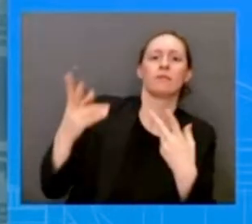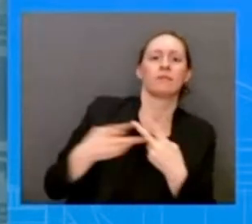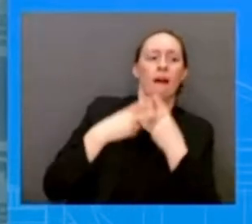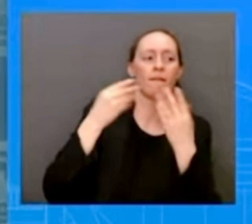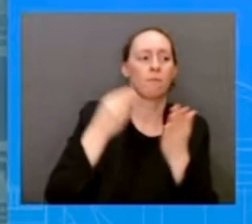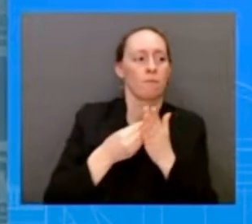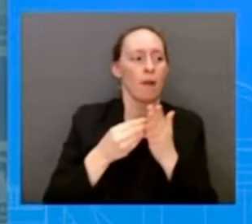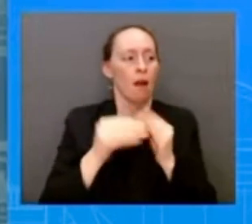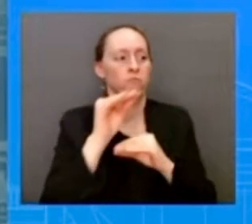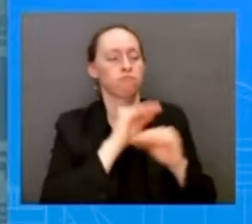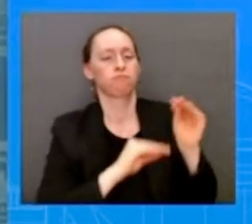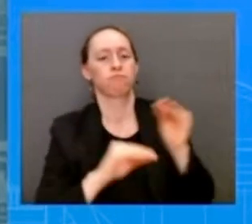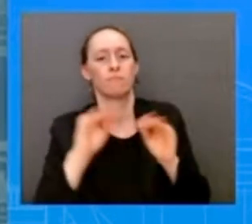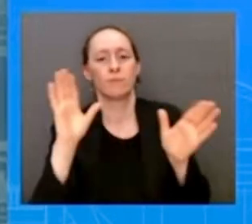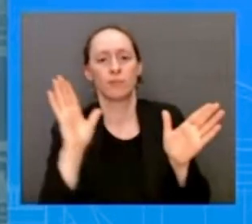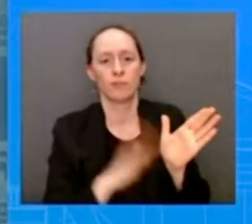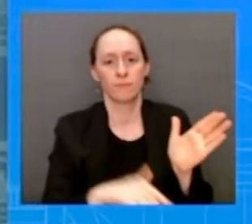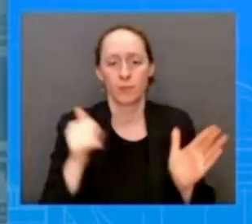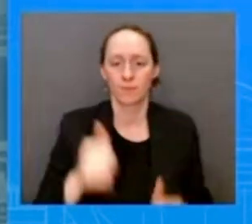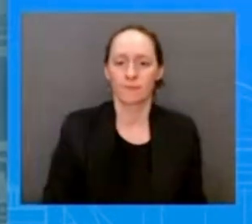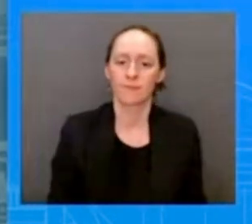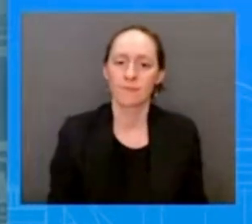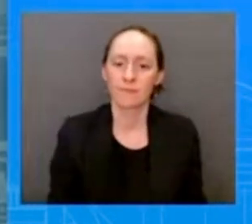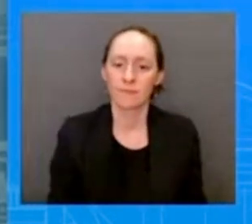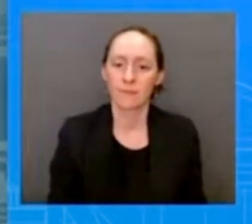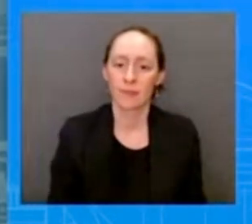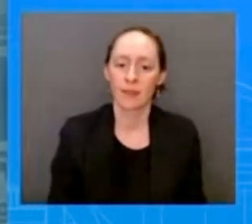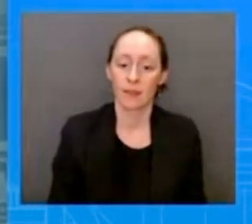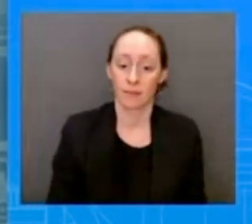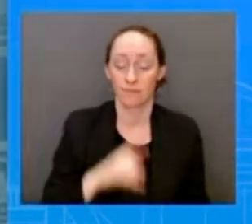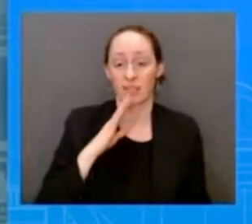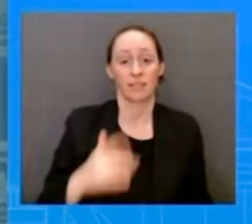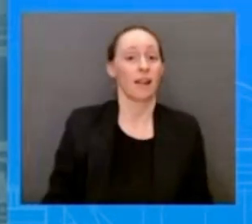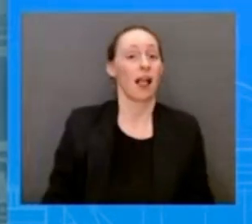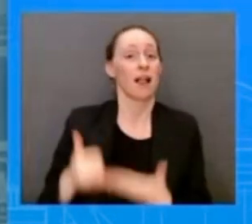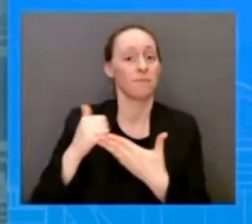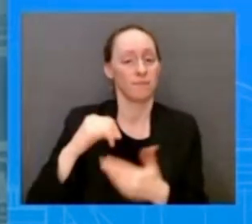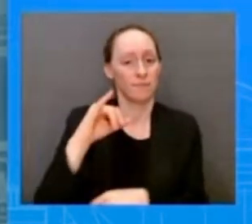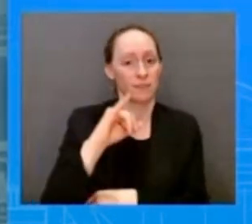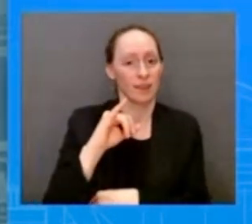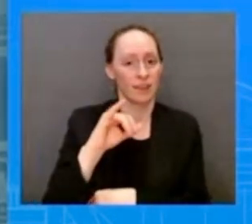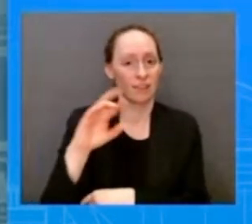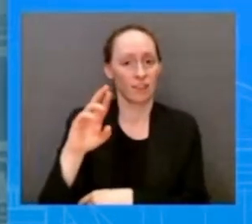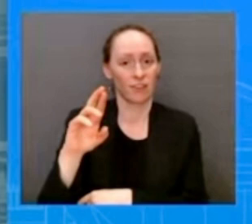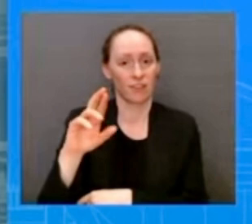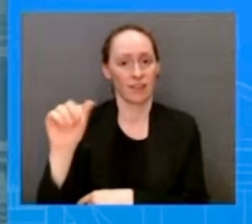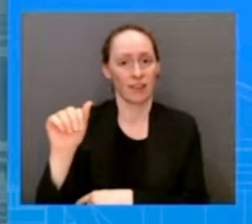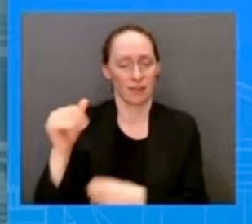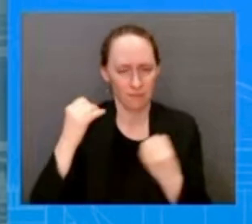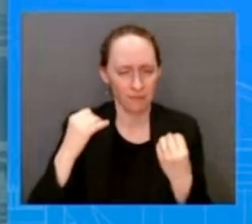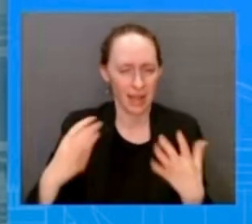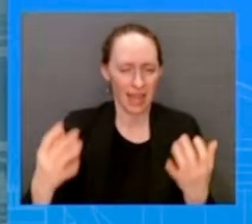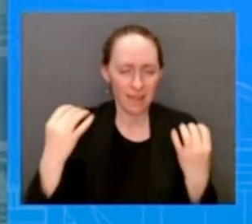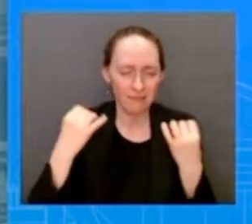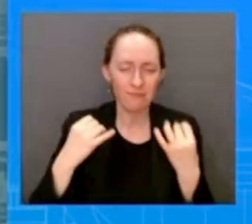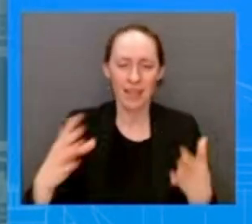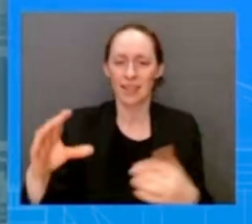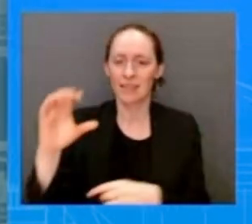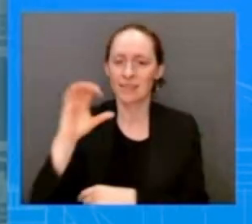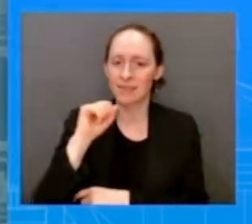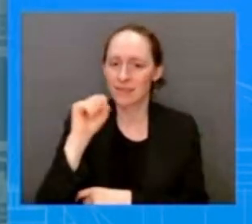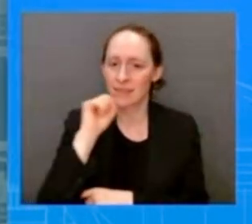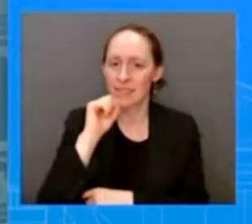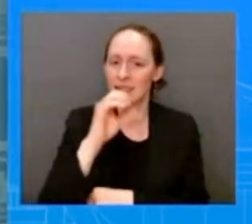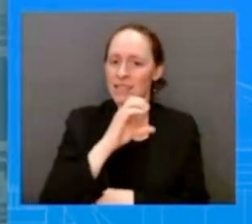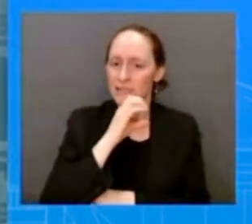seniors on Medicare with diabetes are protected. Seniors started to see their insulin costs capped at $35 per